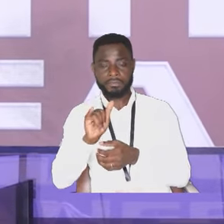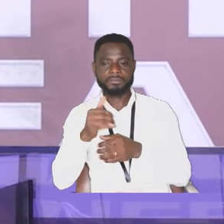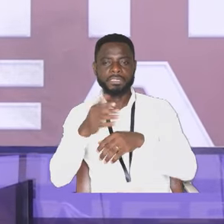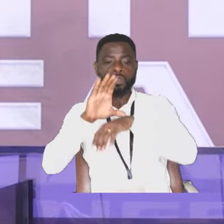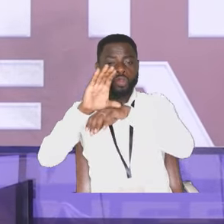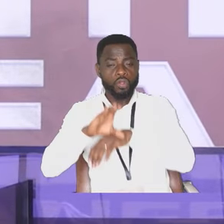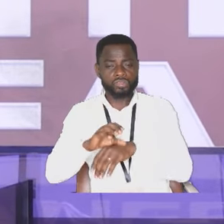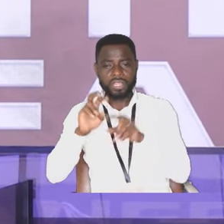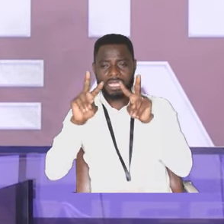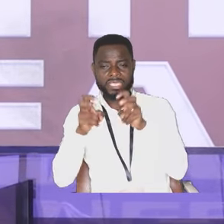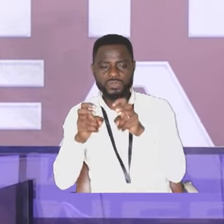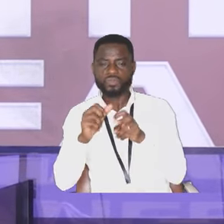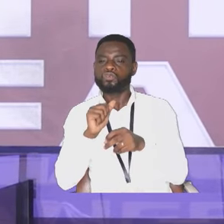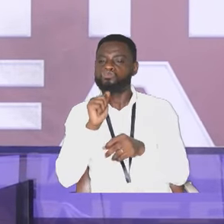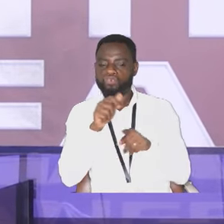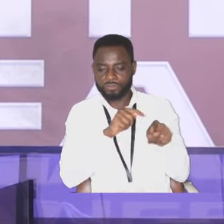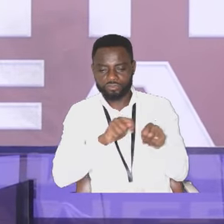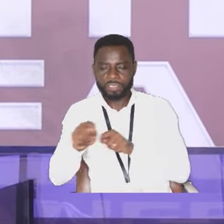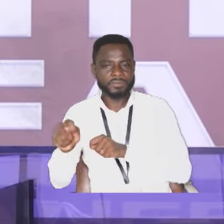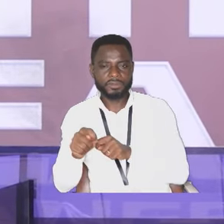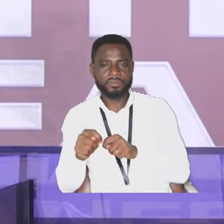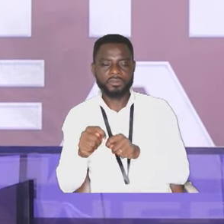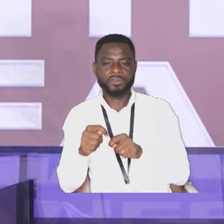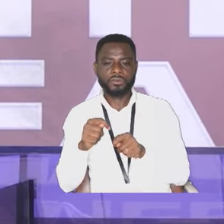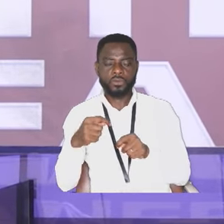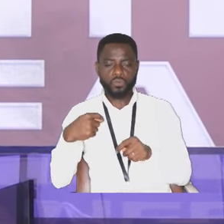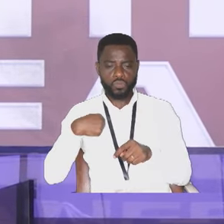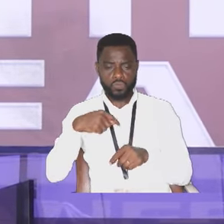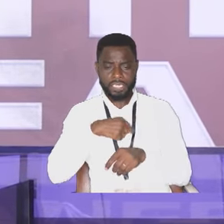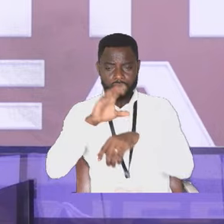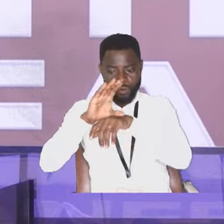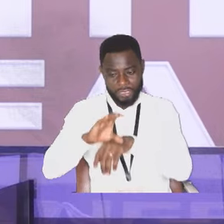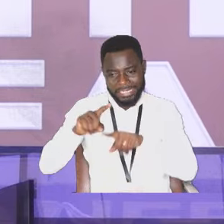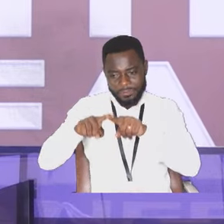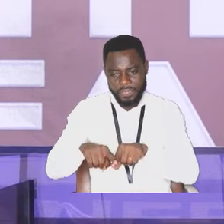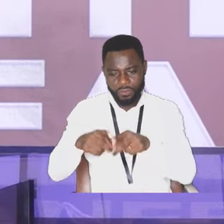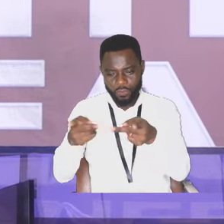genetic. Cultural issues are not genetic. We are encultured depending on where you find yourself.